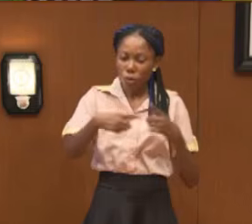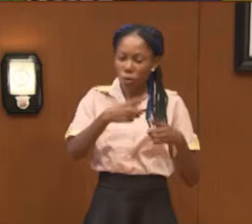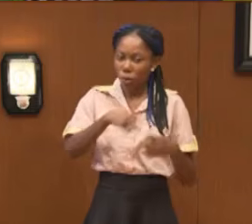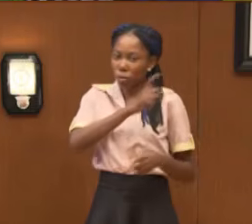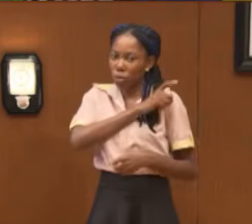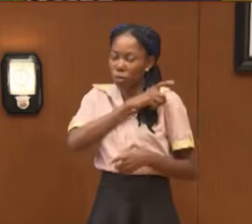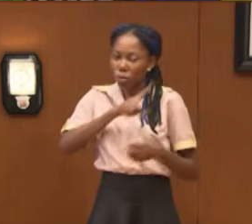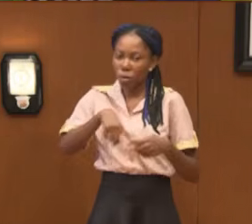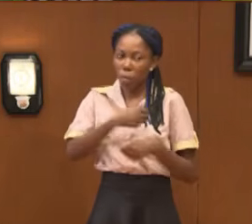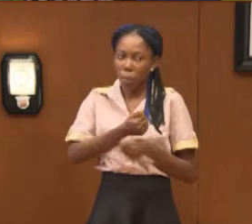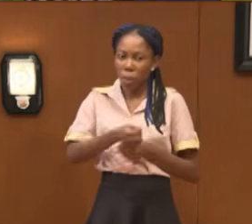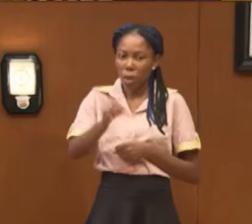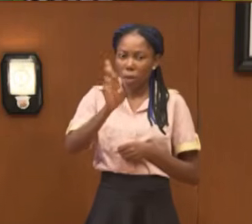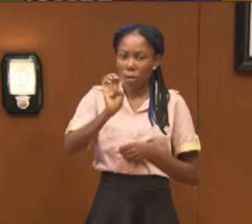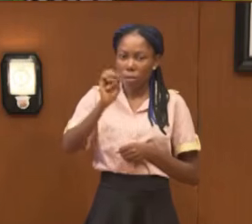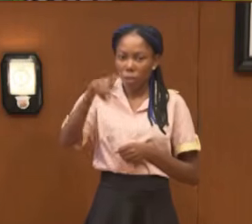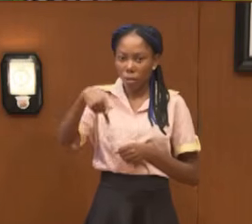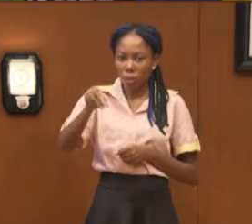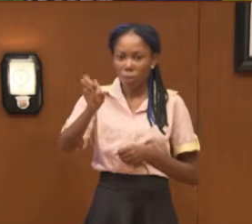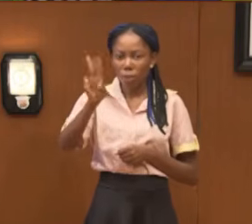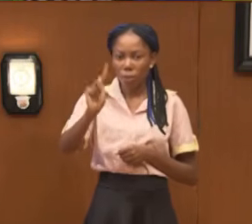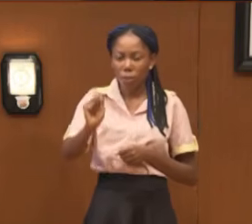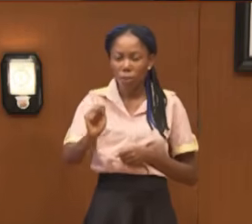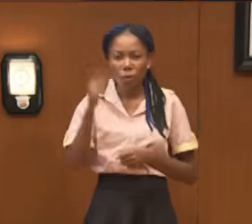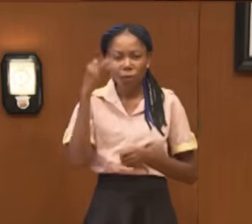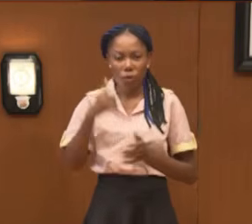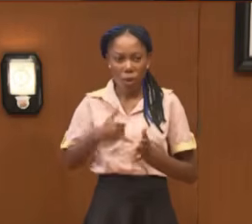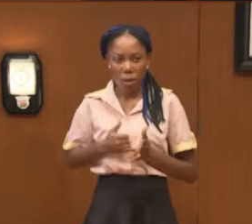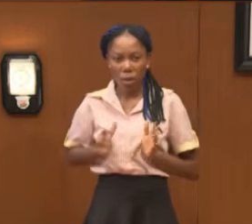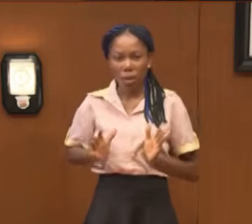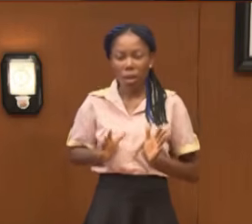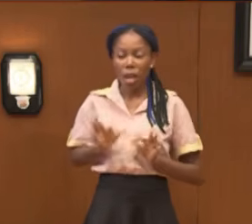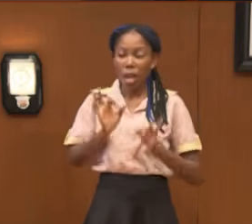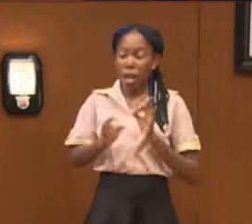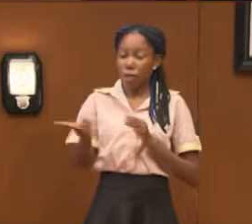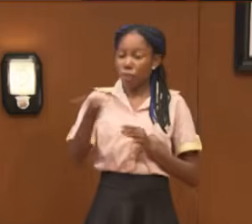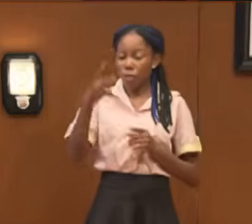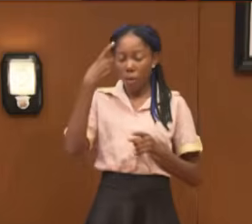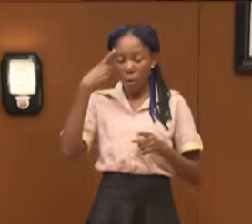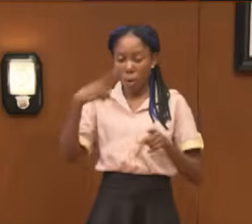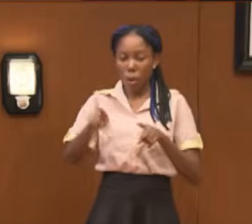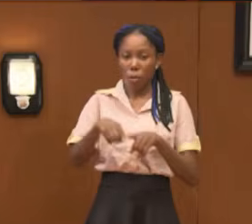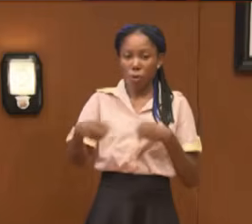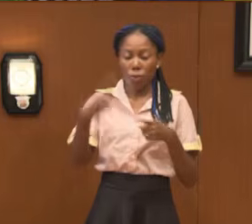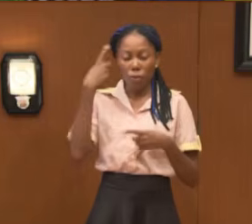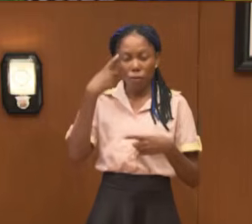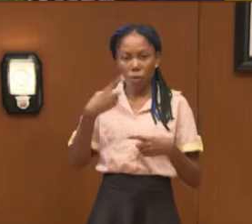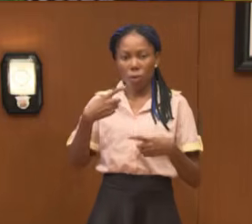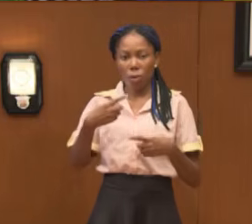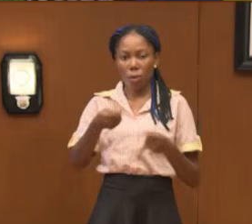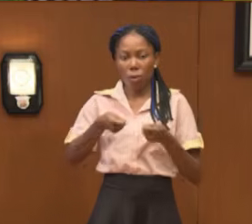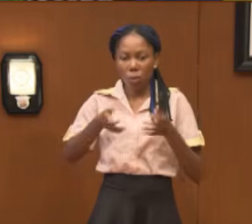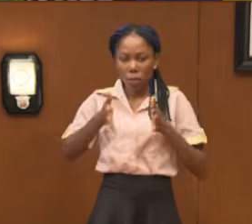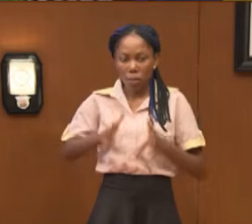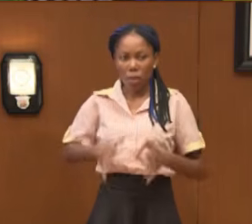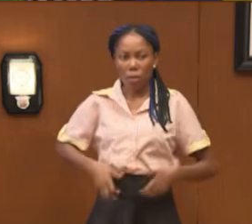after that, but I don't pray you both get back to that stage. If you cooperate and go for the management classes. So that's my ruling.